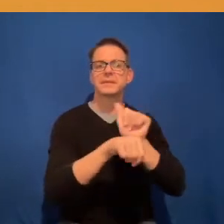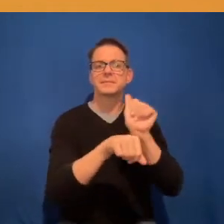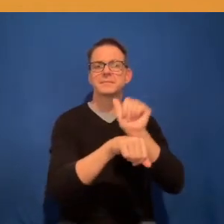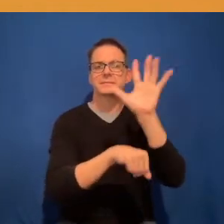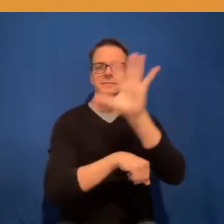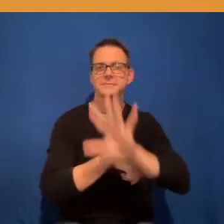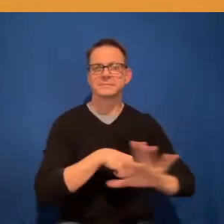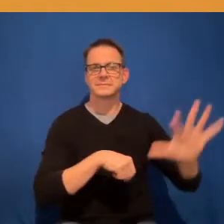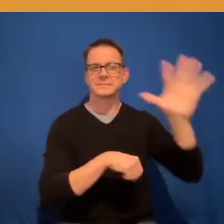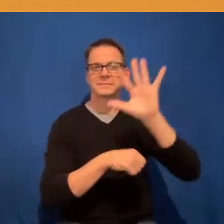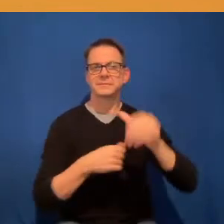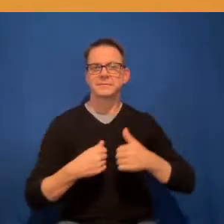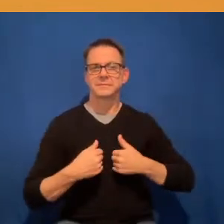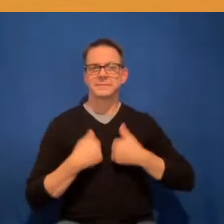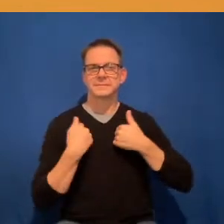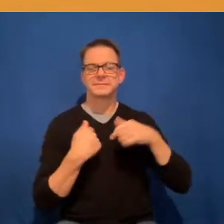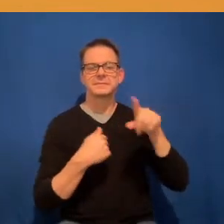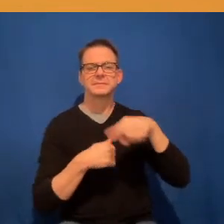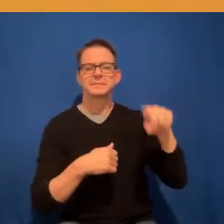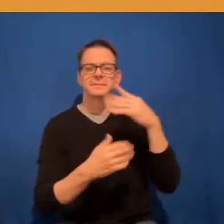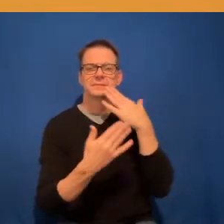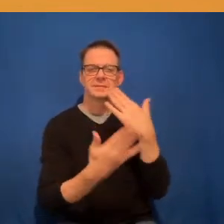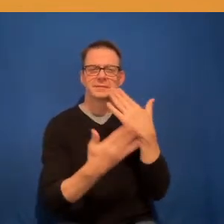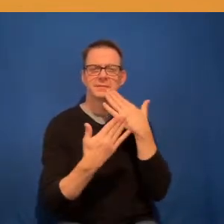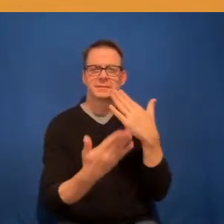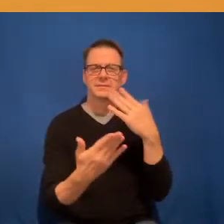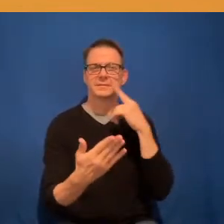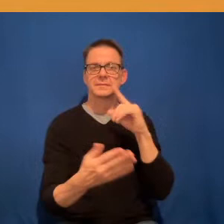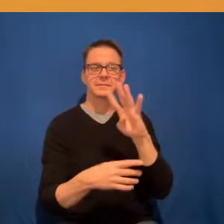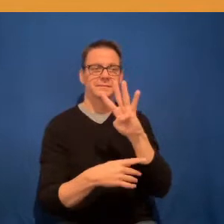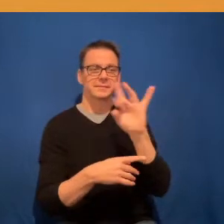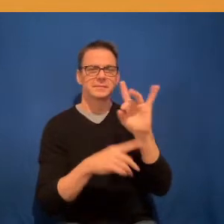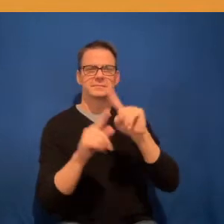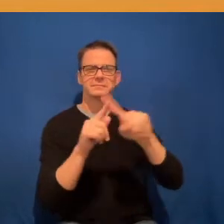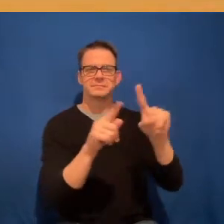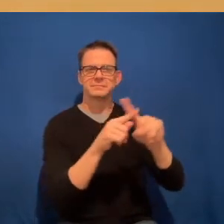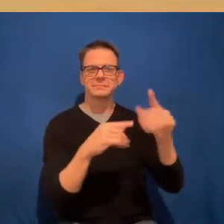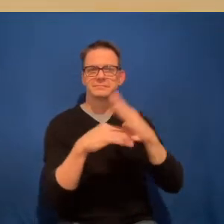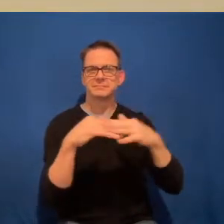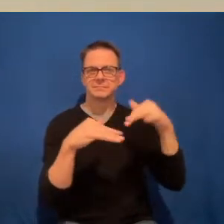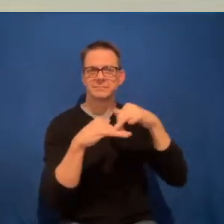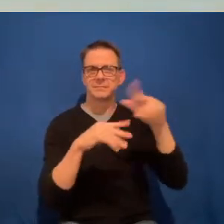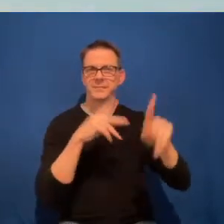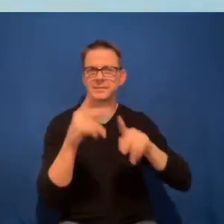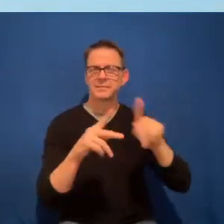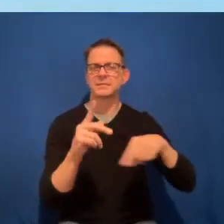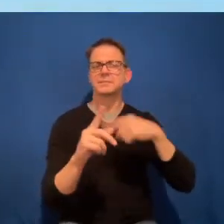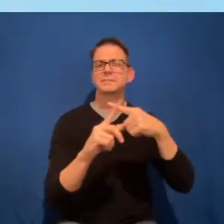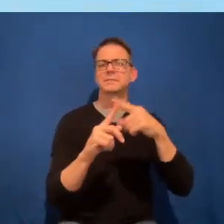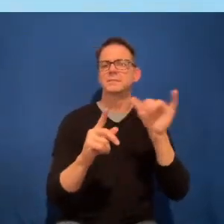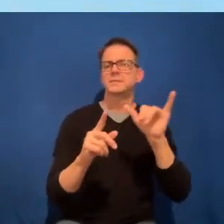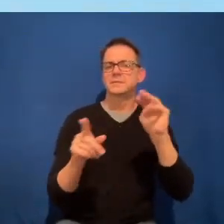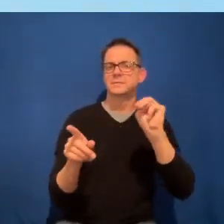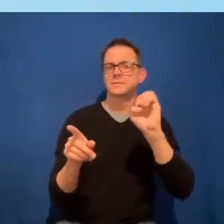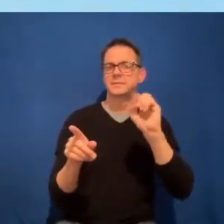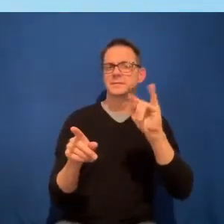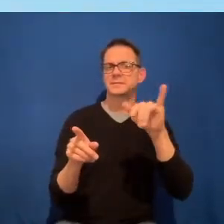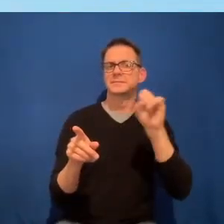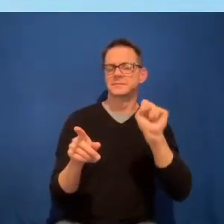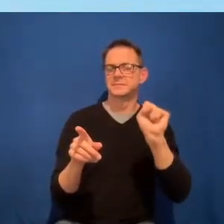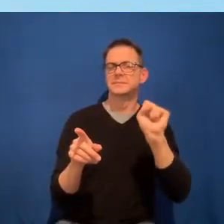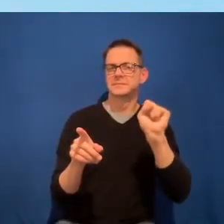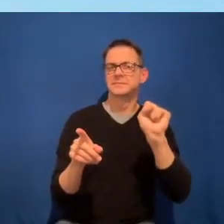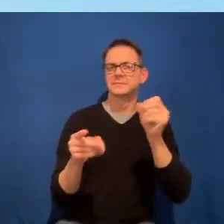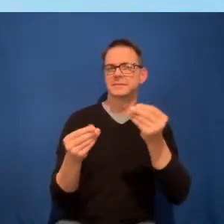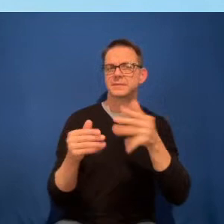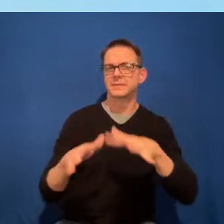on the traditional territory of 48 different First Nations and the unceded homeland of the Métis Nation. Today's conversation is being shared